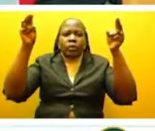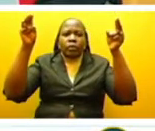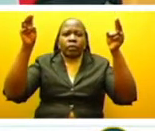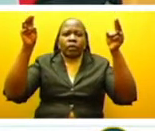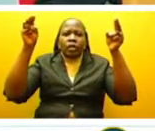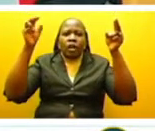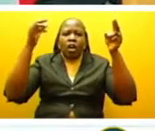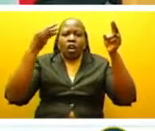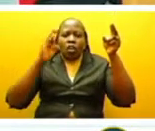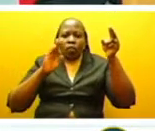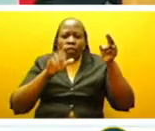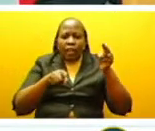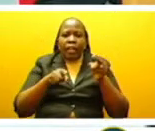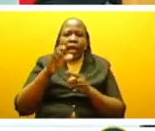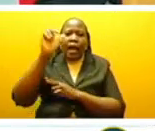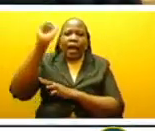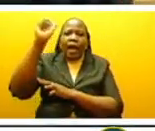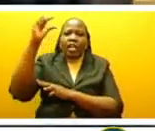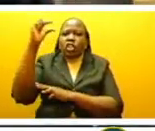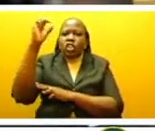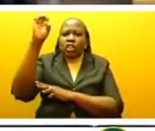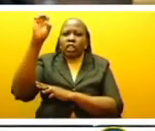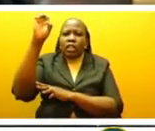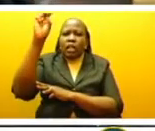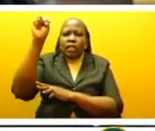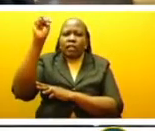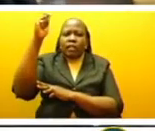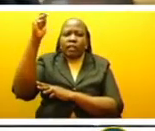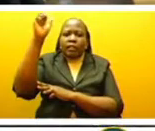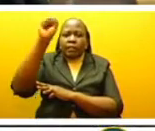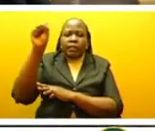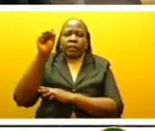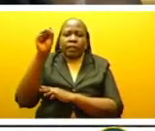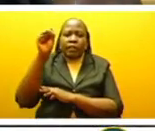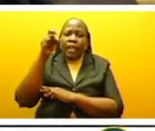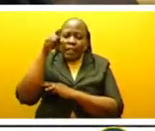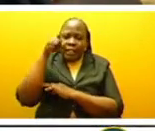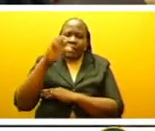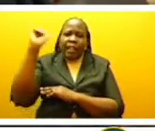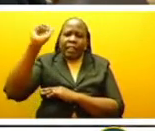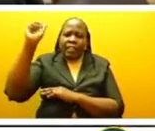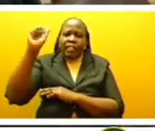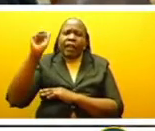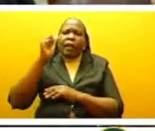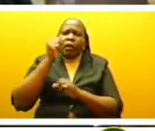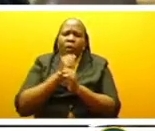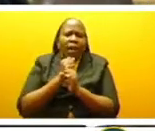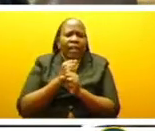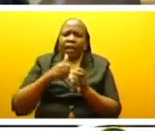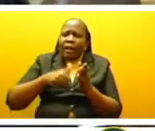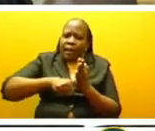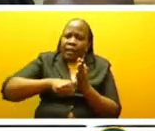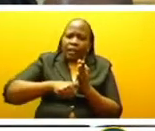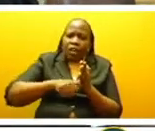agents and their roles. Agents play an important role in the electoral process. It's up to the parties and candidates to appoint them.